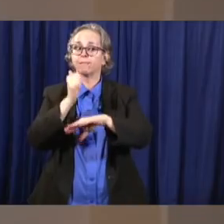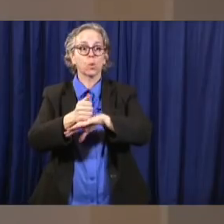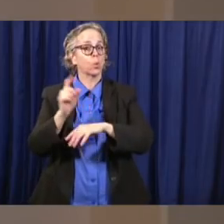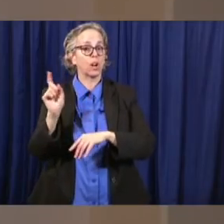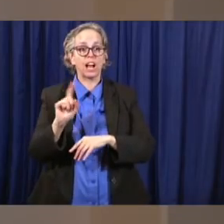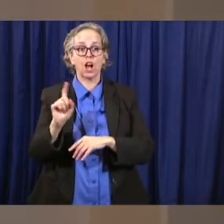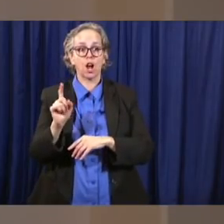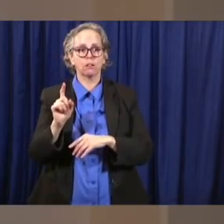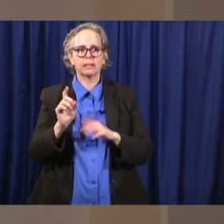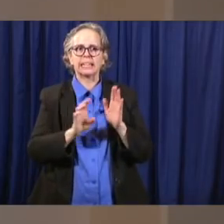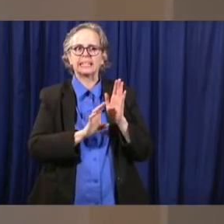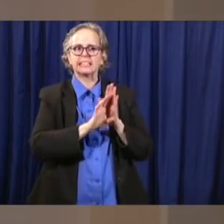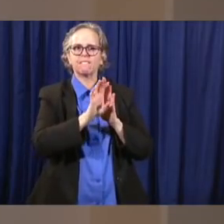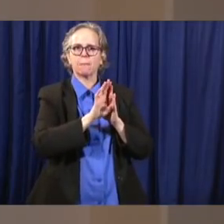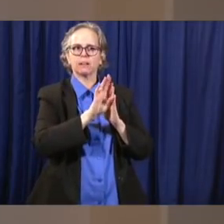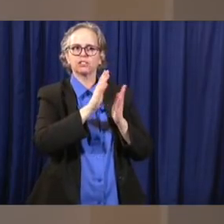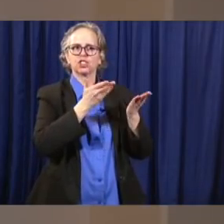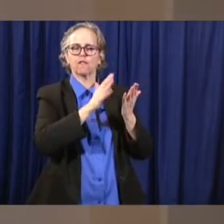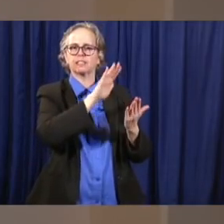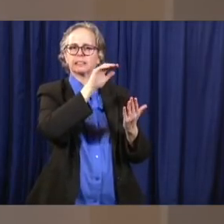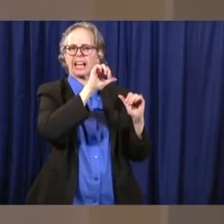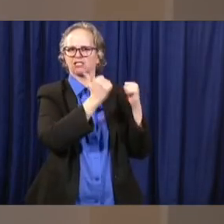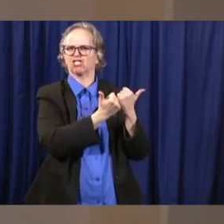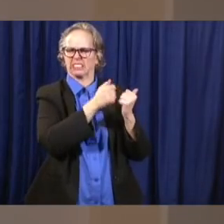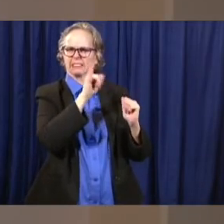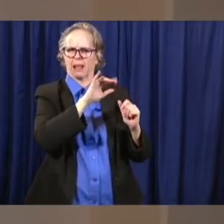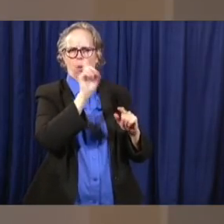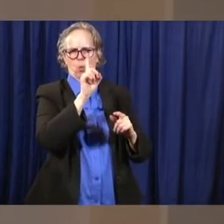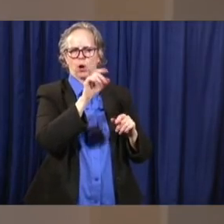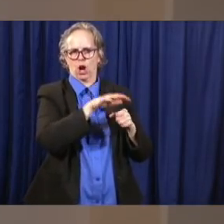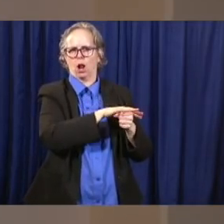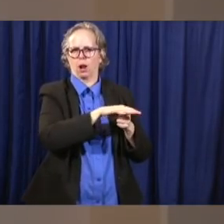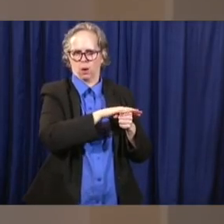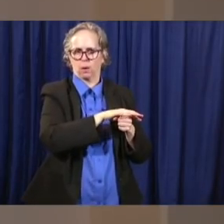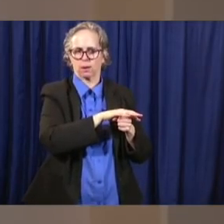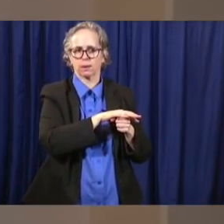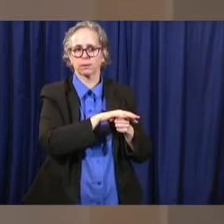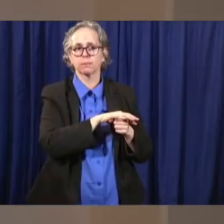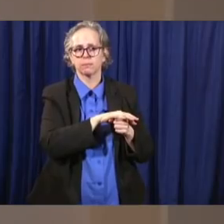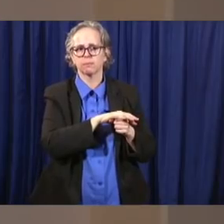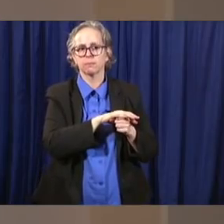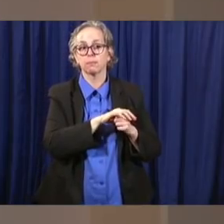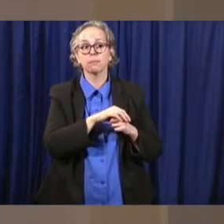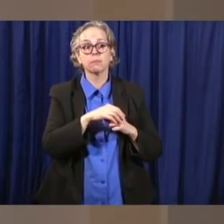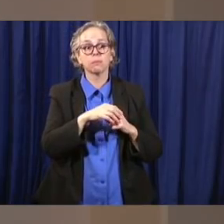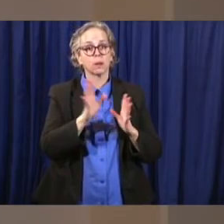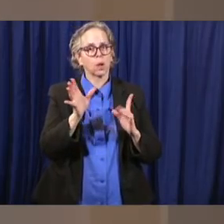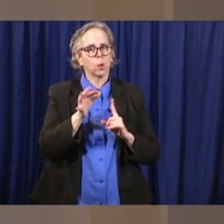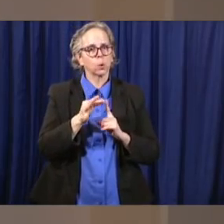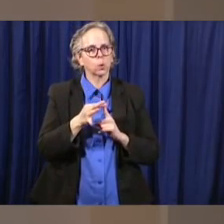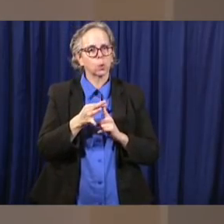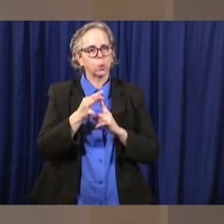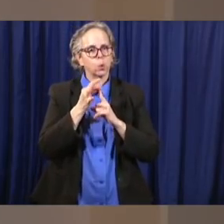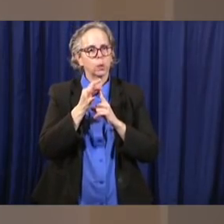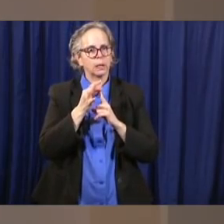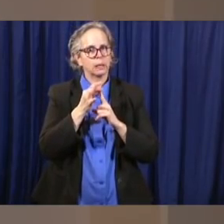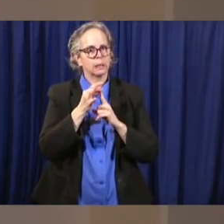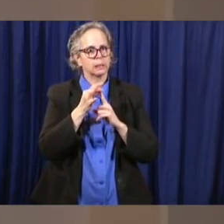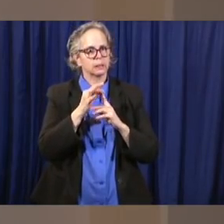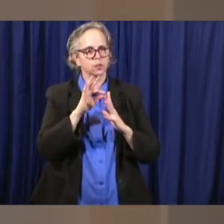where Director Lydia Mahalik and her team reside. They are uniquely qualified to handle this. We